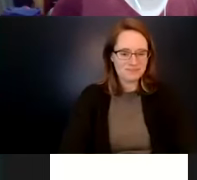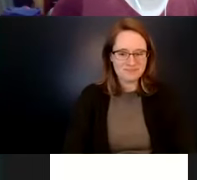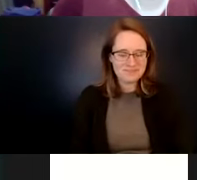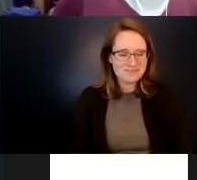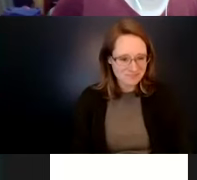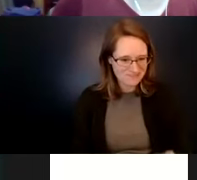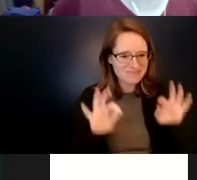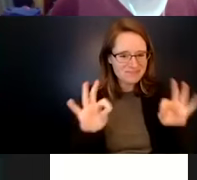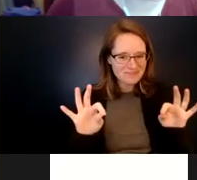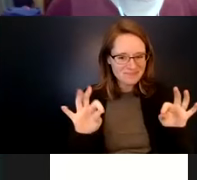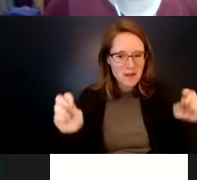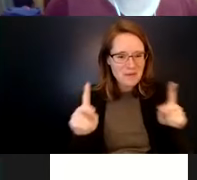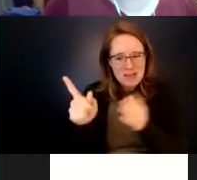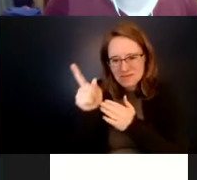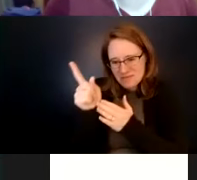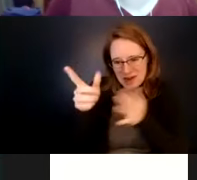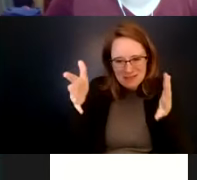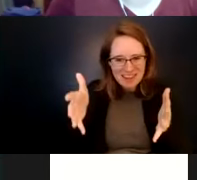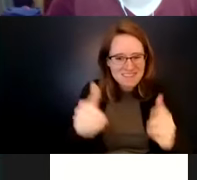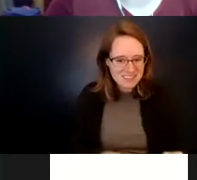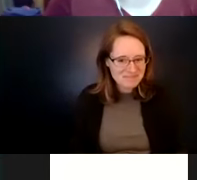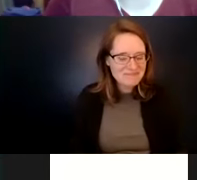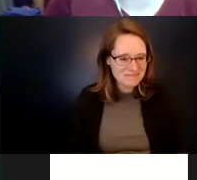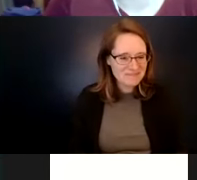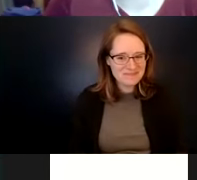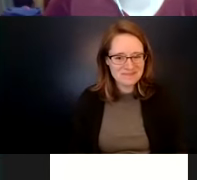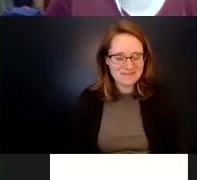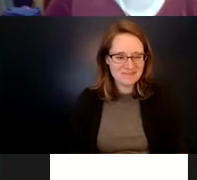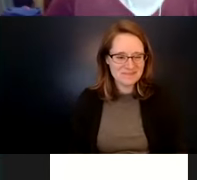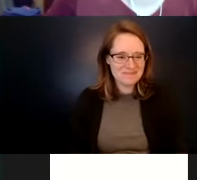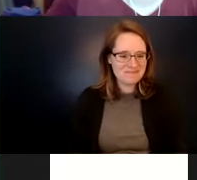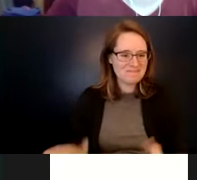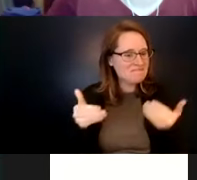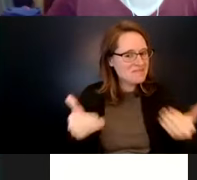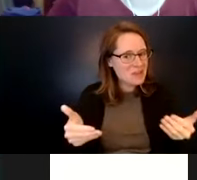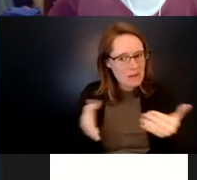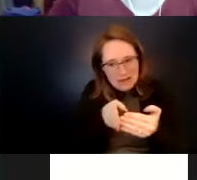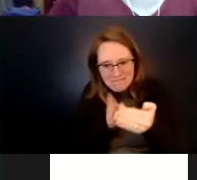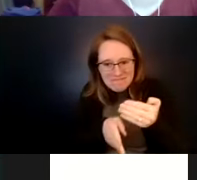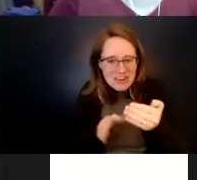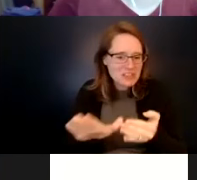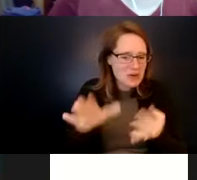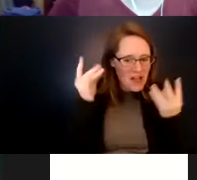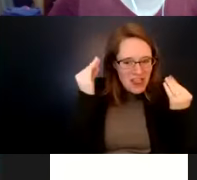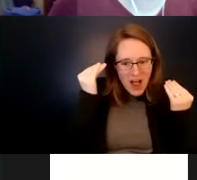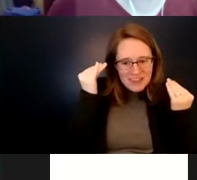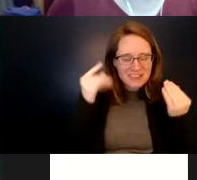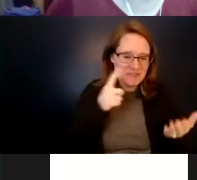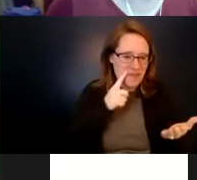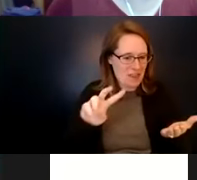All right, one more minute. Go ahead and wrap up your thoughts on this second